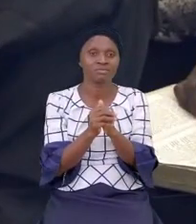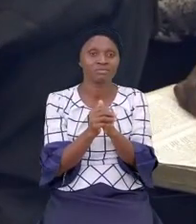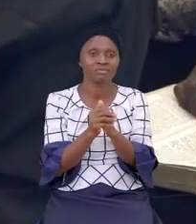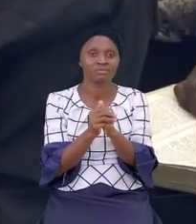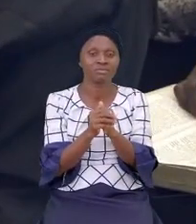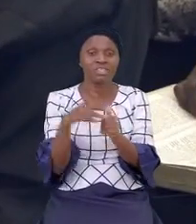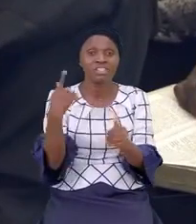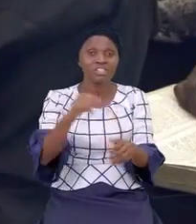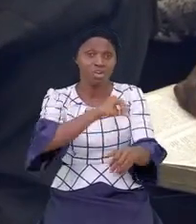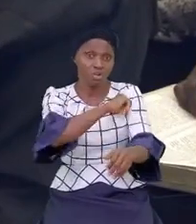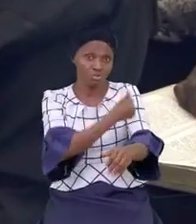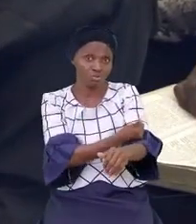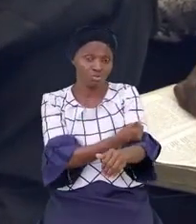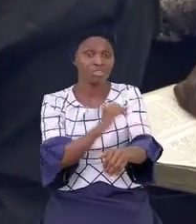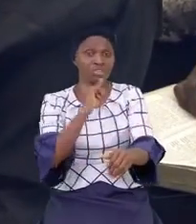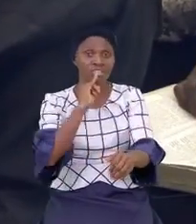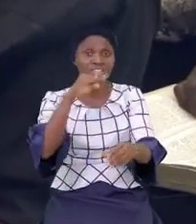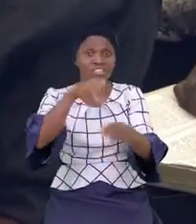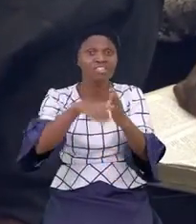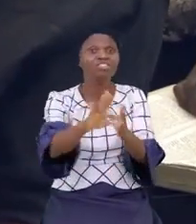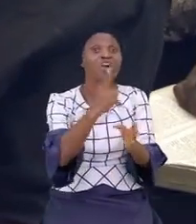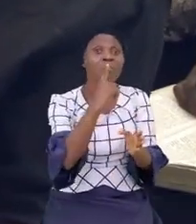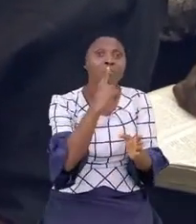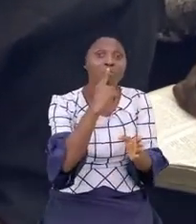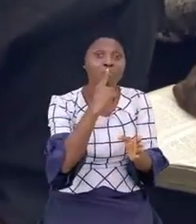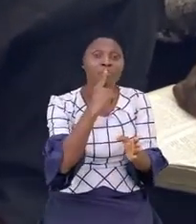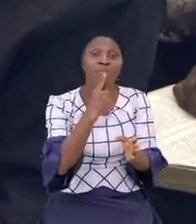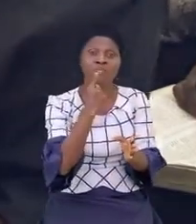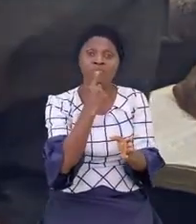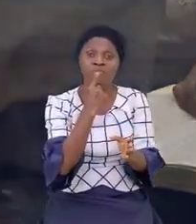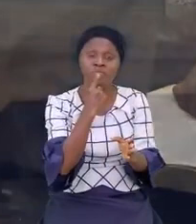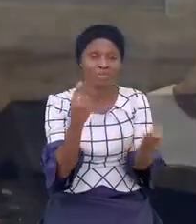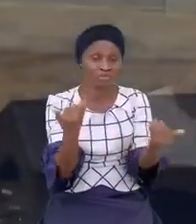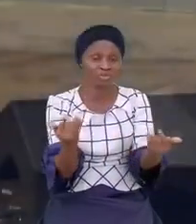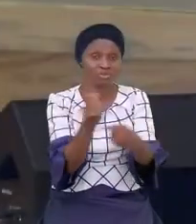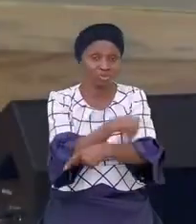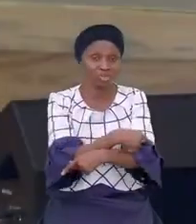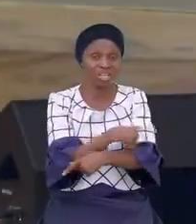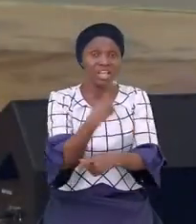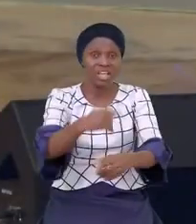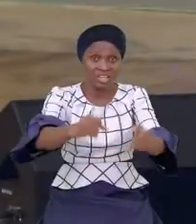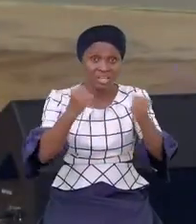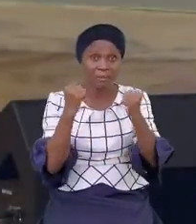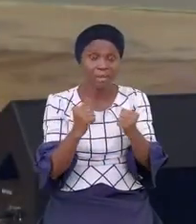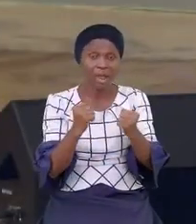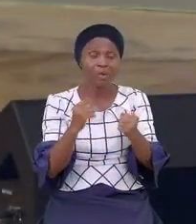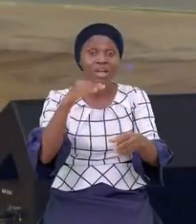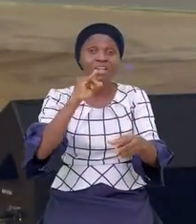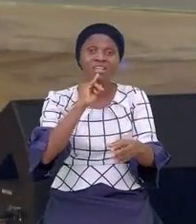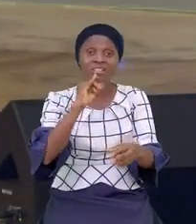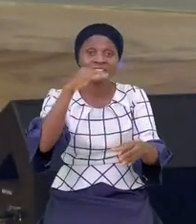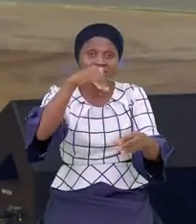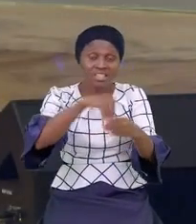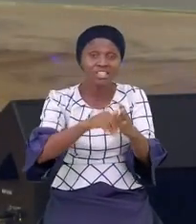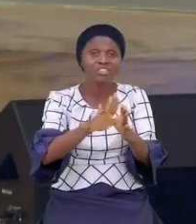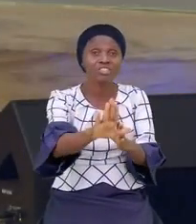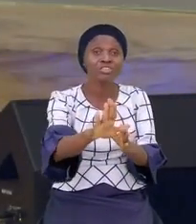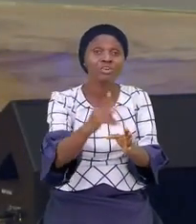The authority is your mouth today. The power is in your mouth